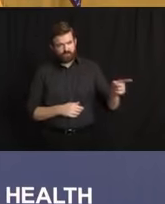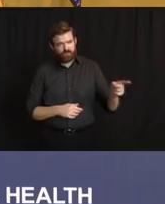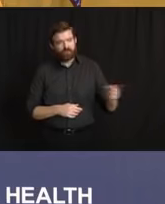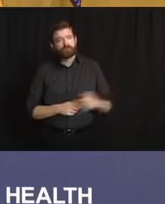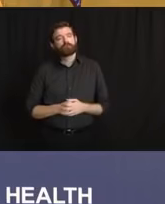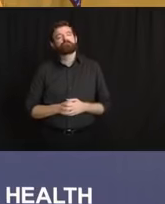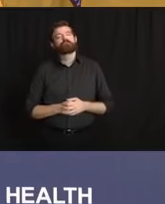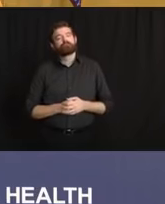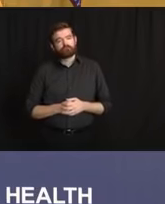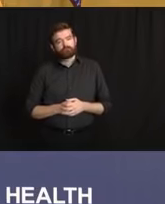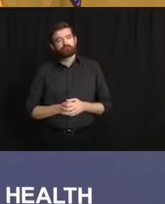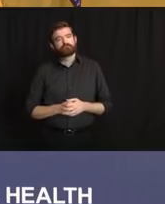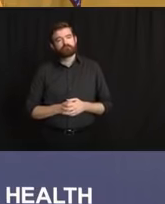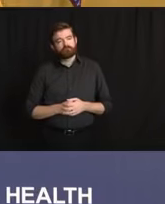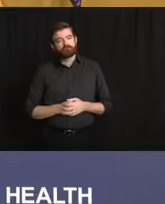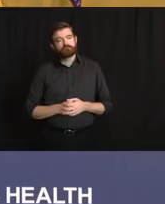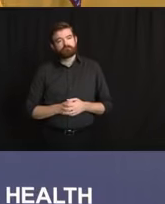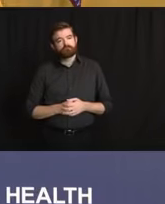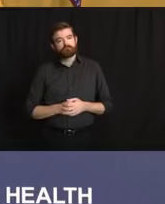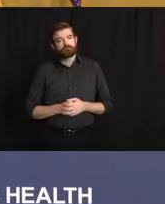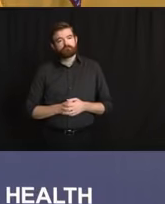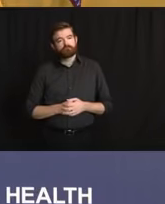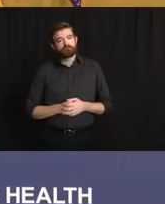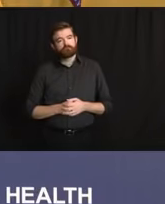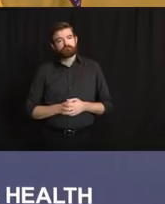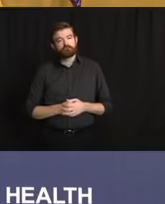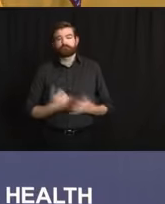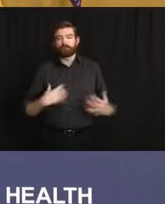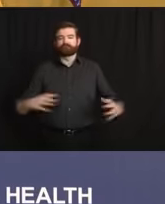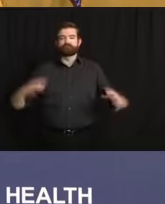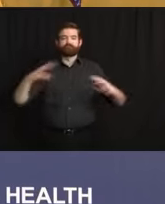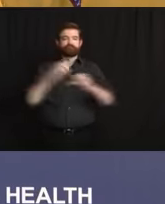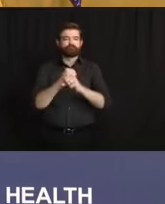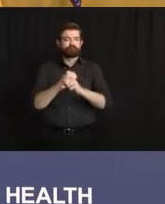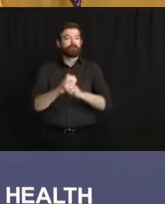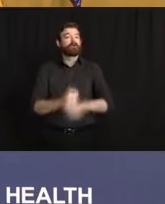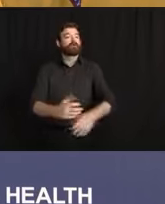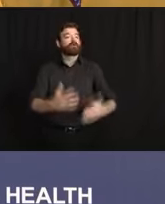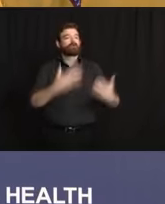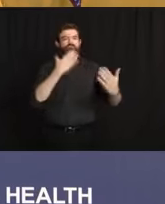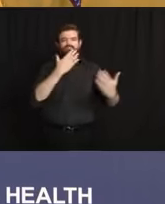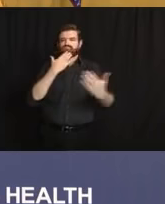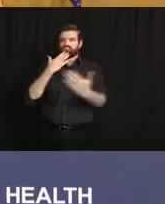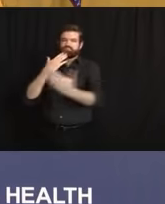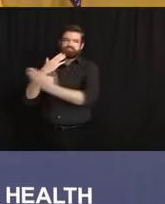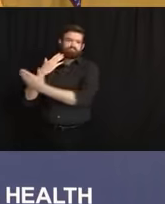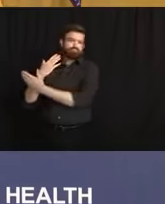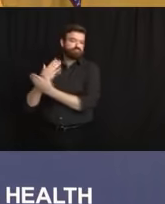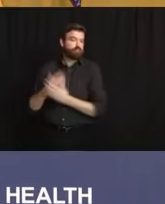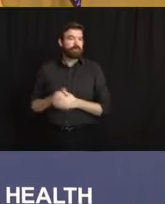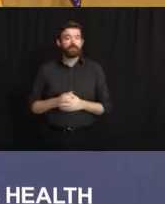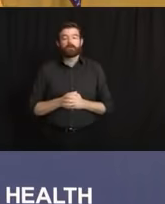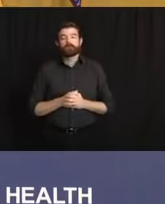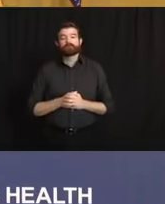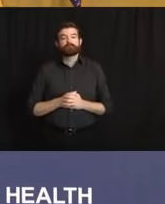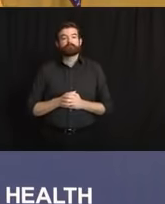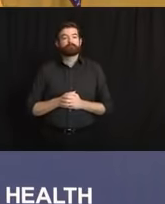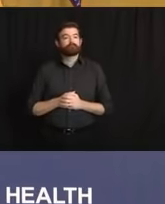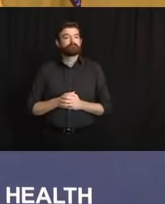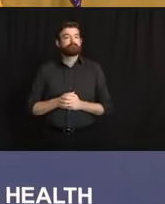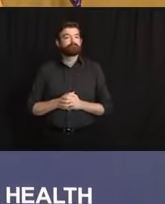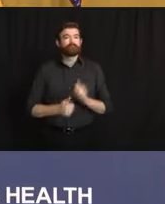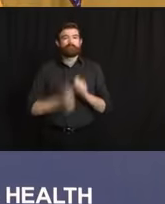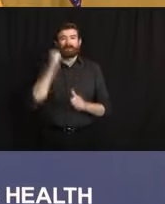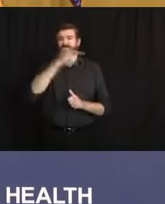as we always do, and say thanks to the millions of you out there who have just unfailingly done, almost without